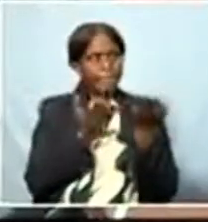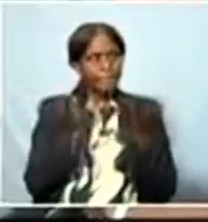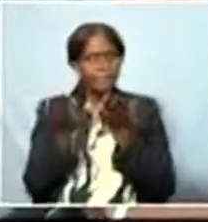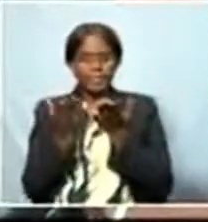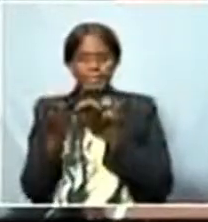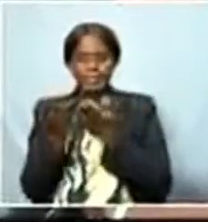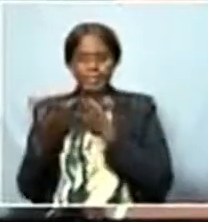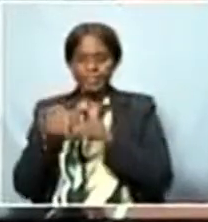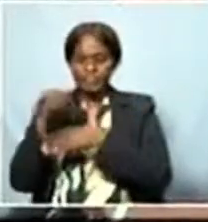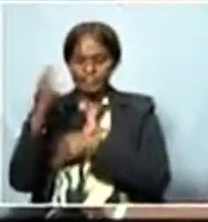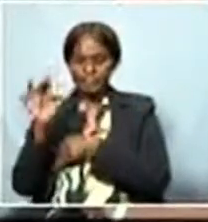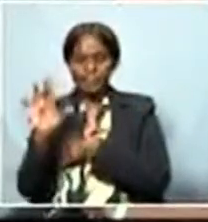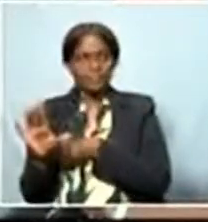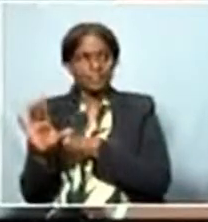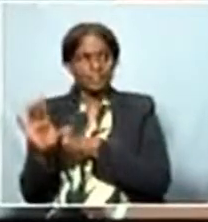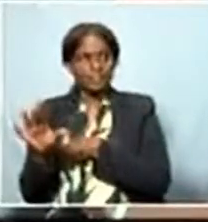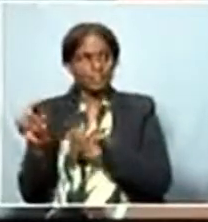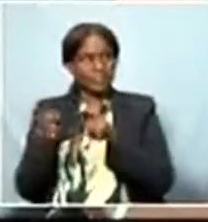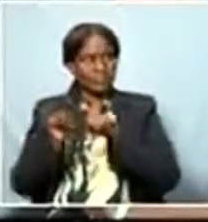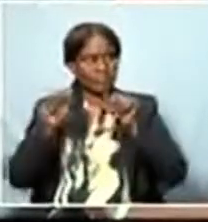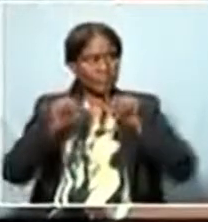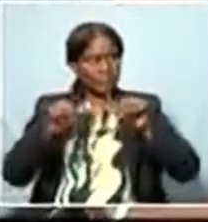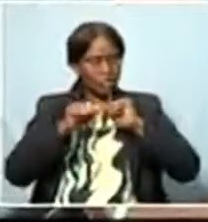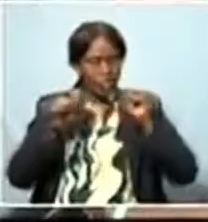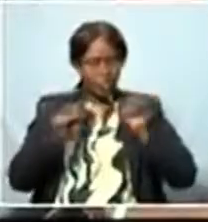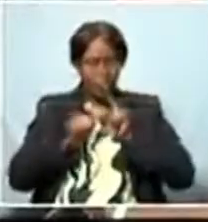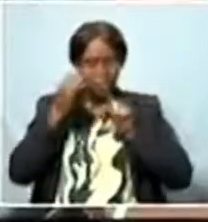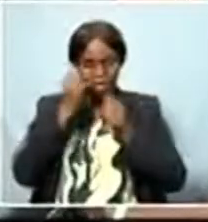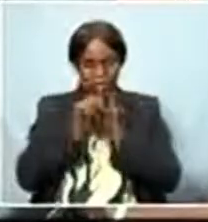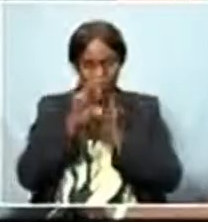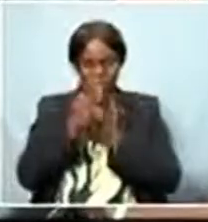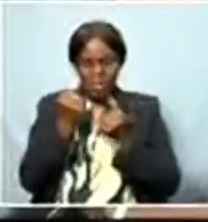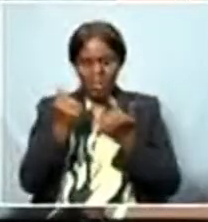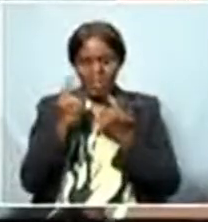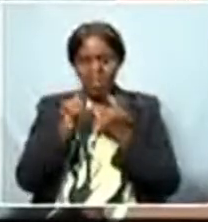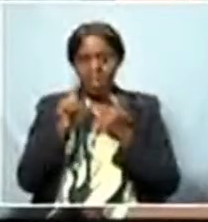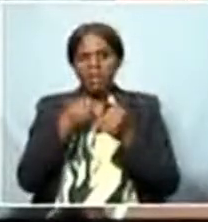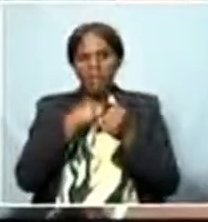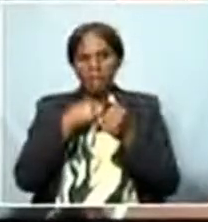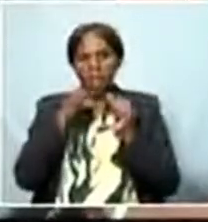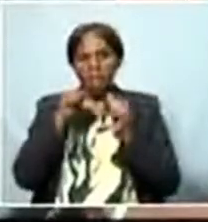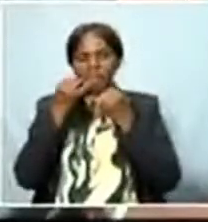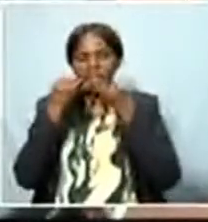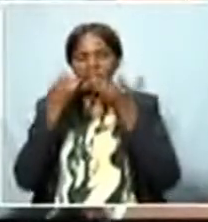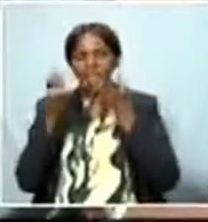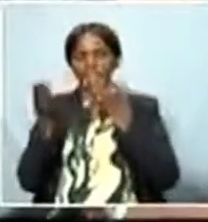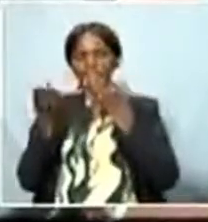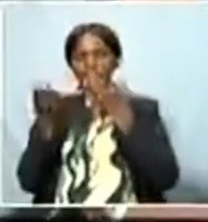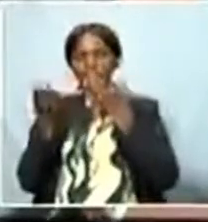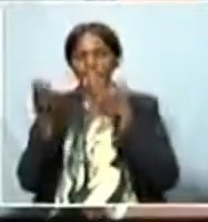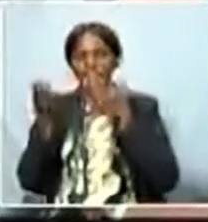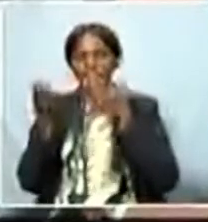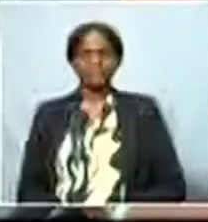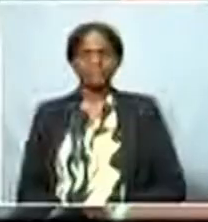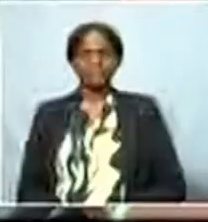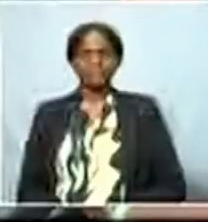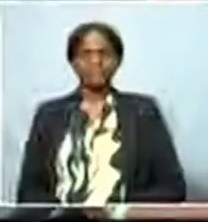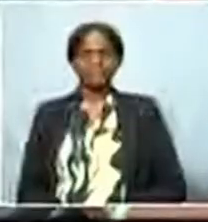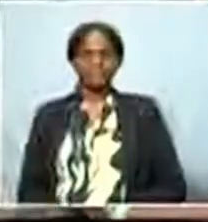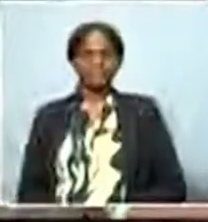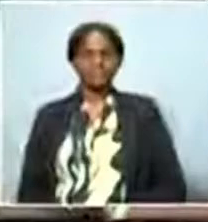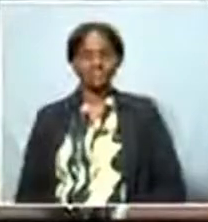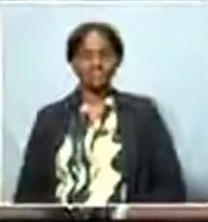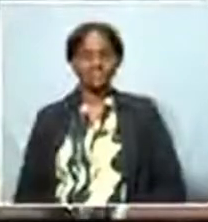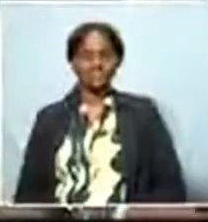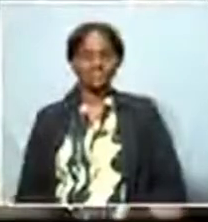contracted outside the Auditor General's office, I think that's where the discomfort was. I just thought I could mention that. Right,